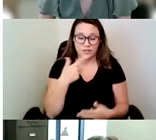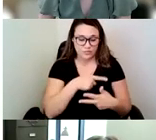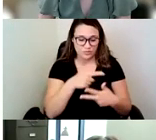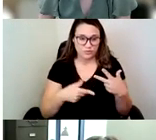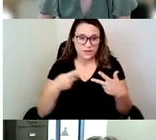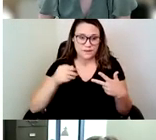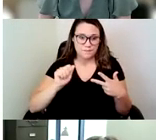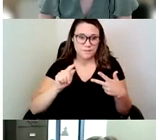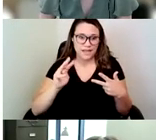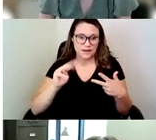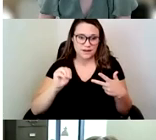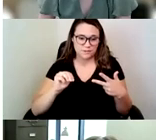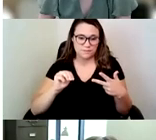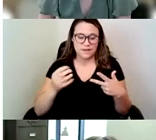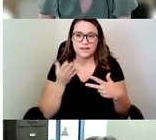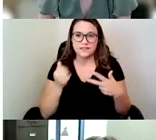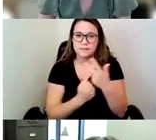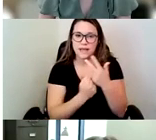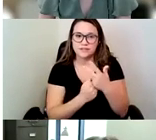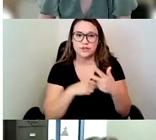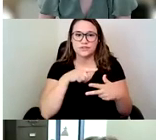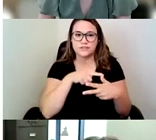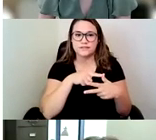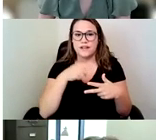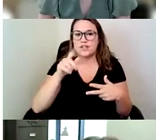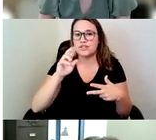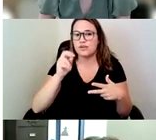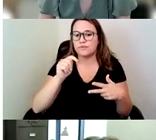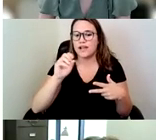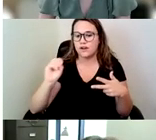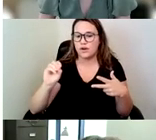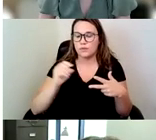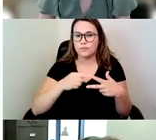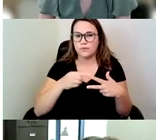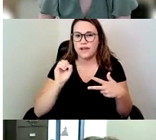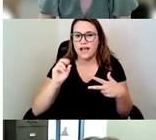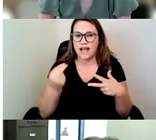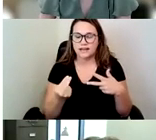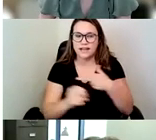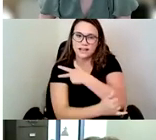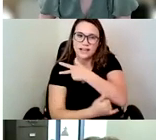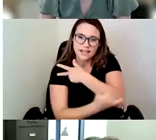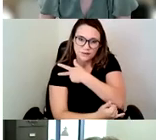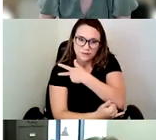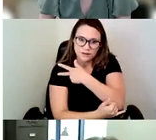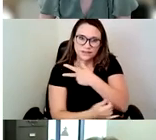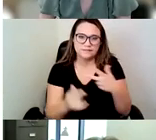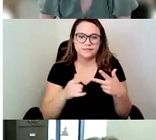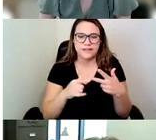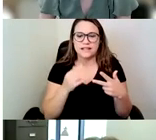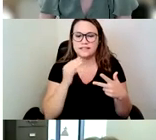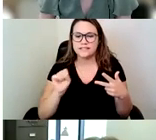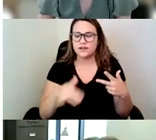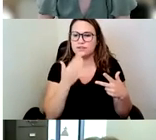are Loretto, Onondaga County Department of Adult and Long-Term Care Services, and Syracuse Jewish Family